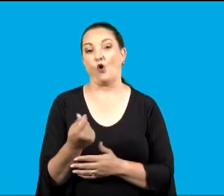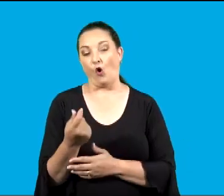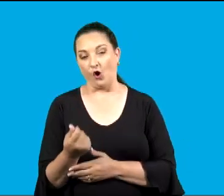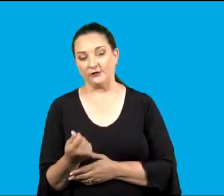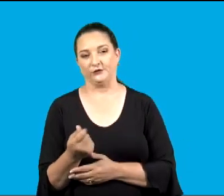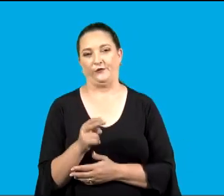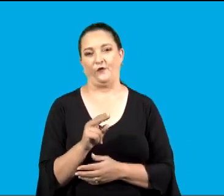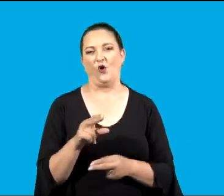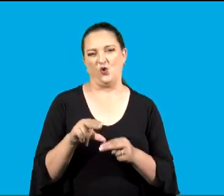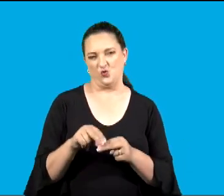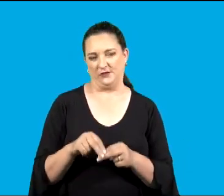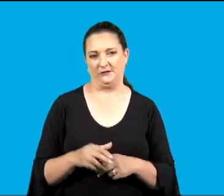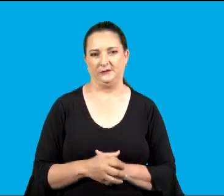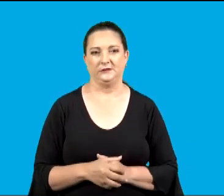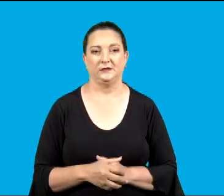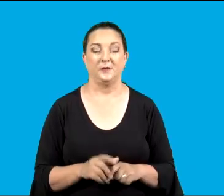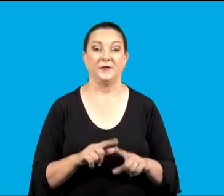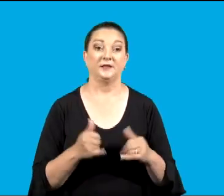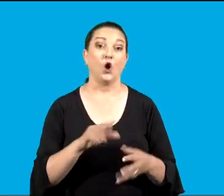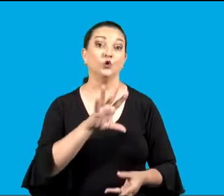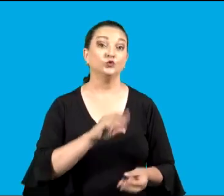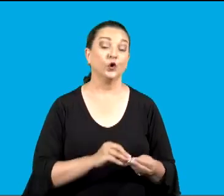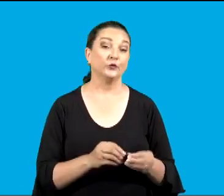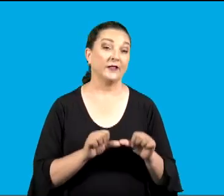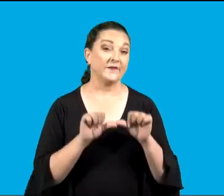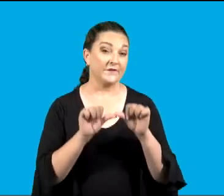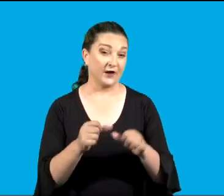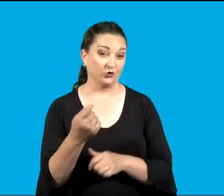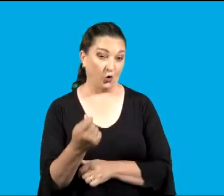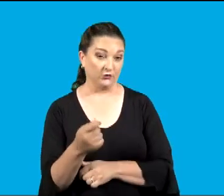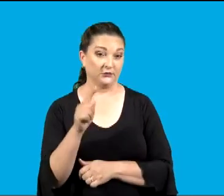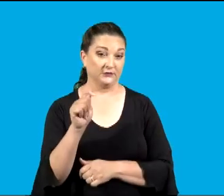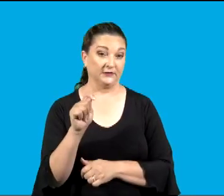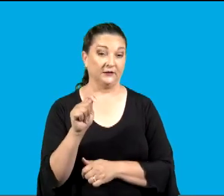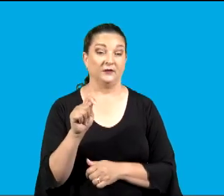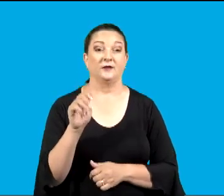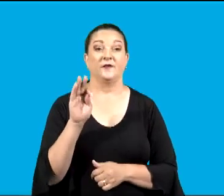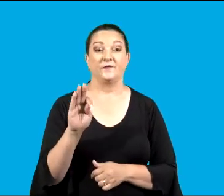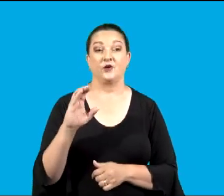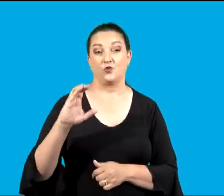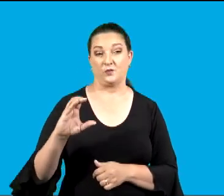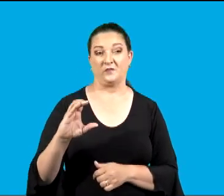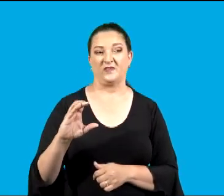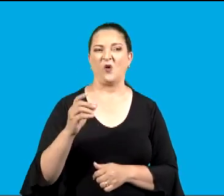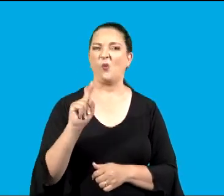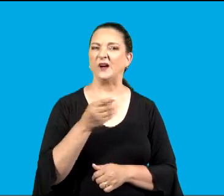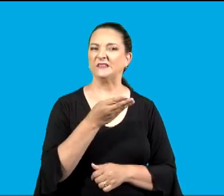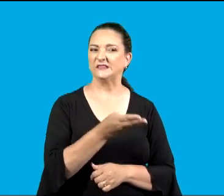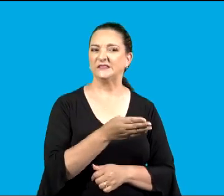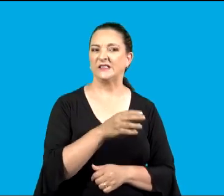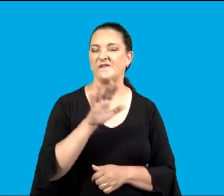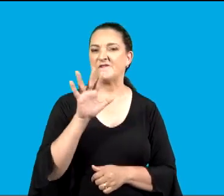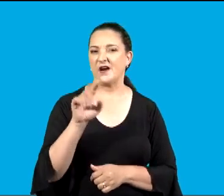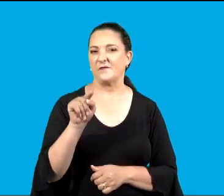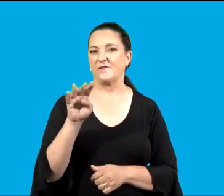Okay, so to get your total fixed cost, we will now say in 2023, my fixed cost per